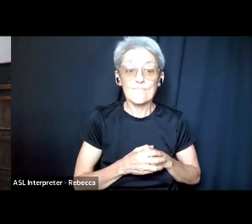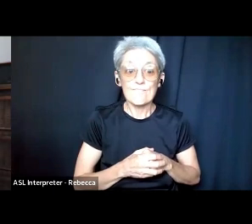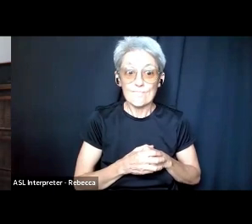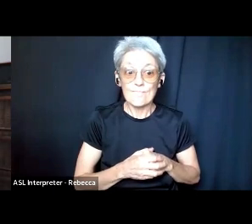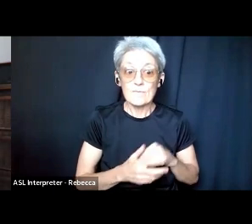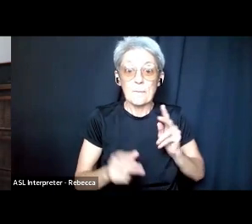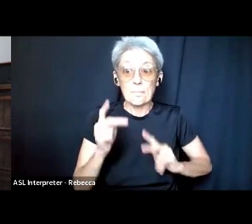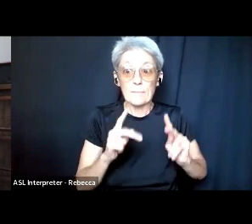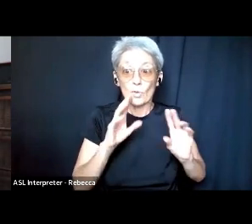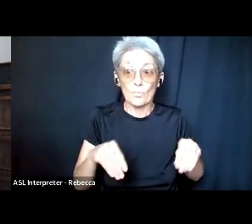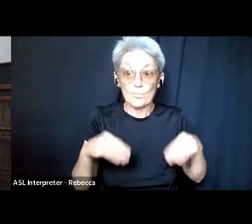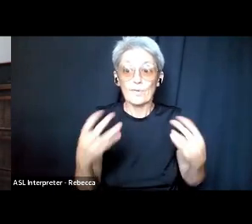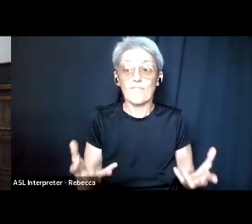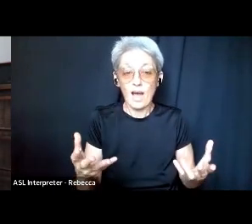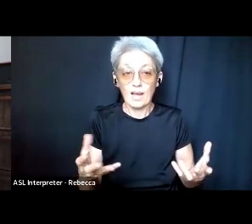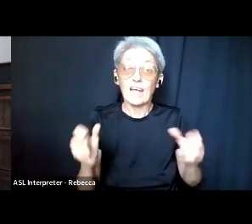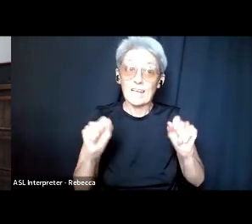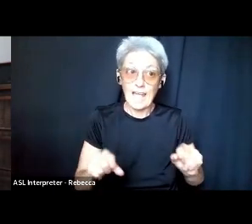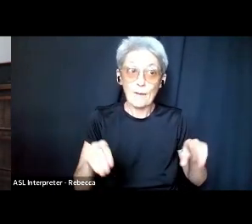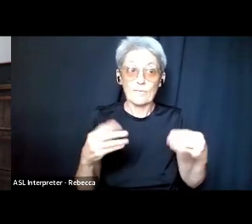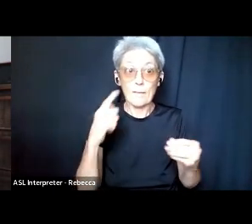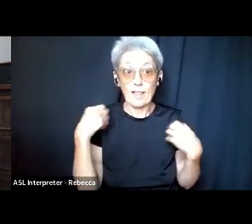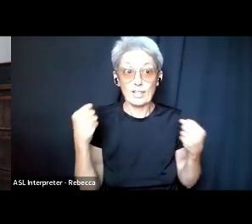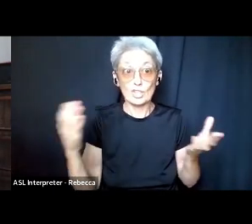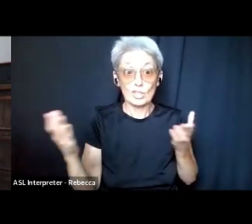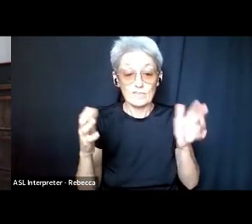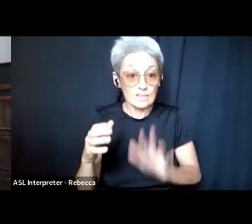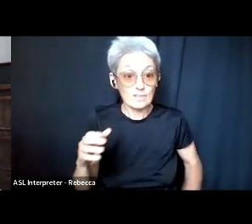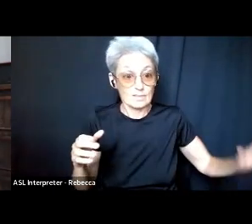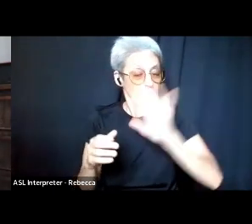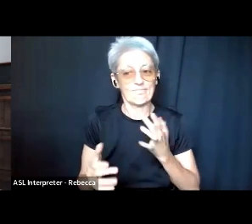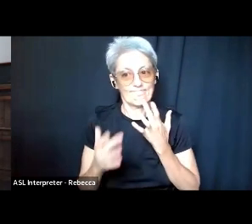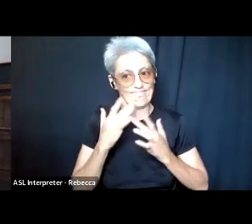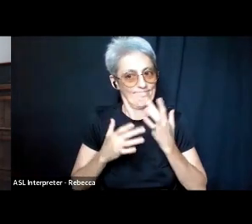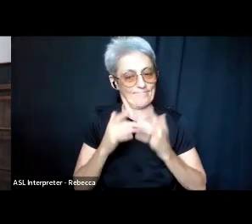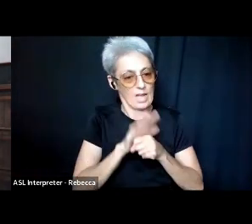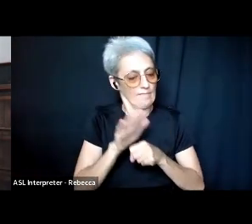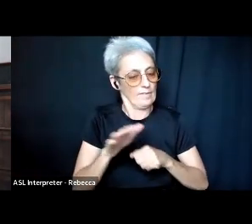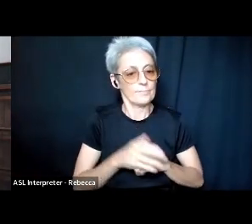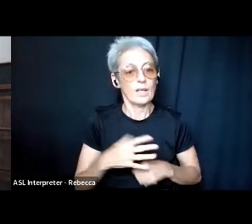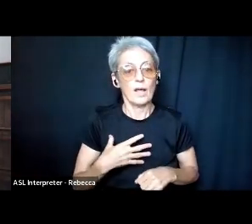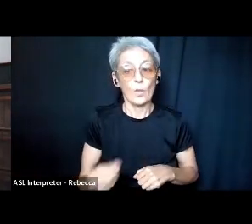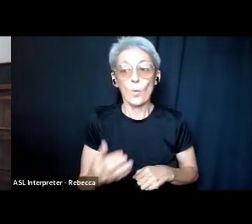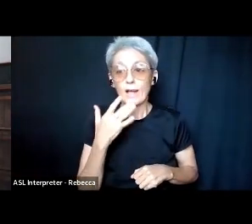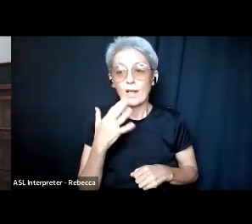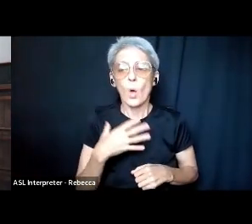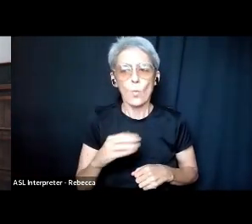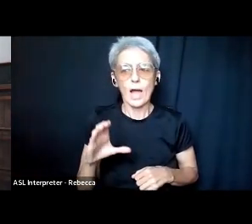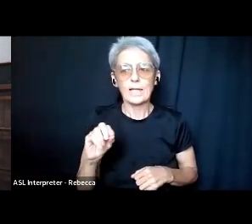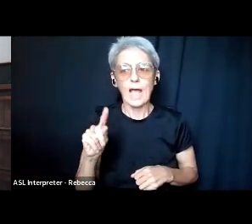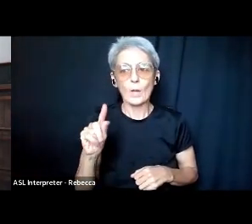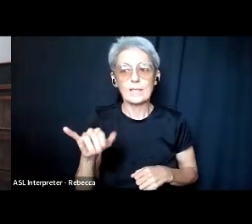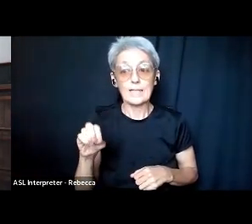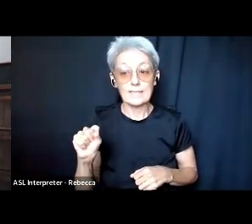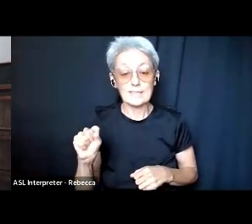people who are able to provide mental health services. The white colors, the white counties, are ones where there's